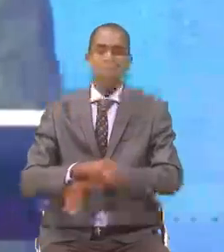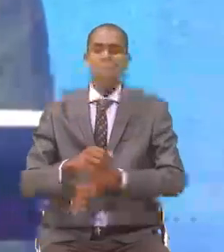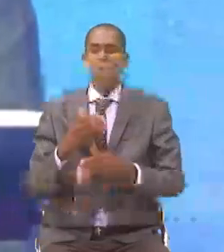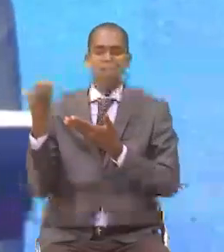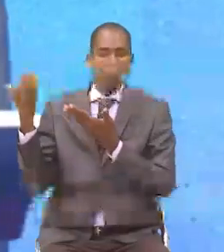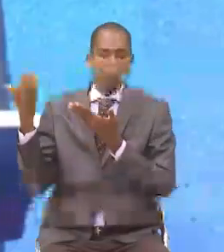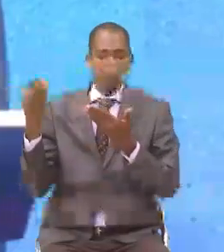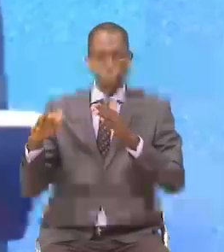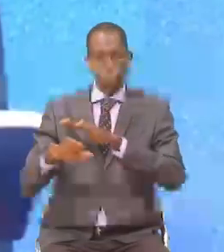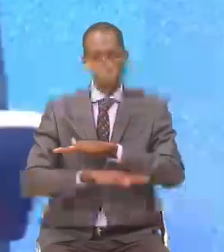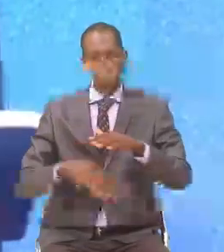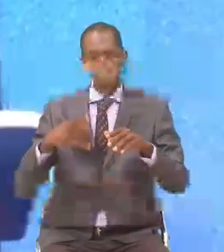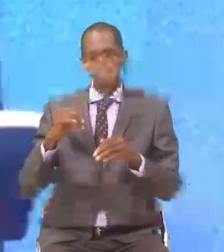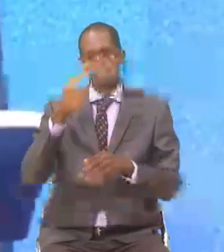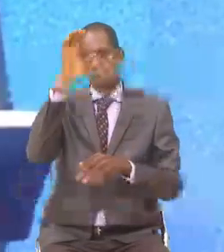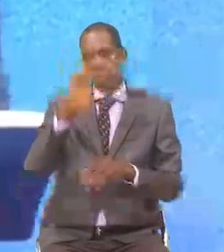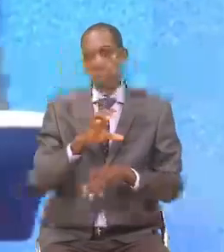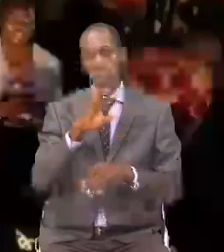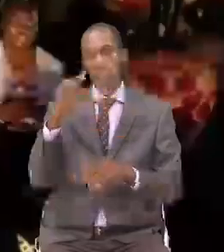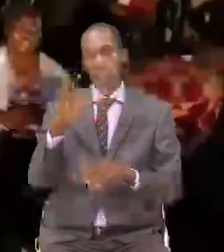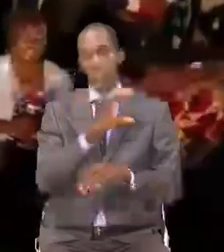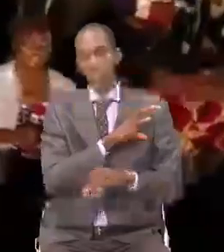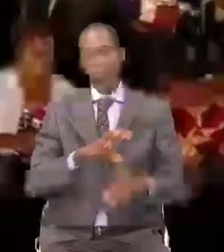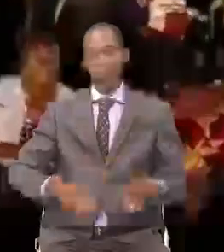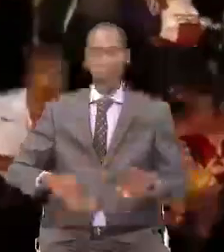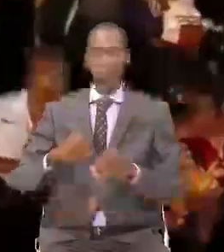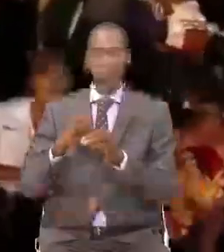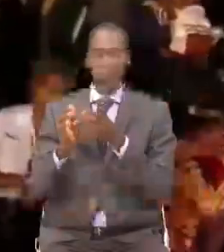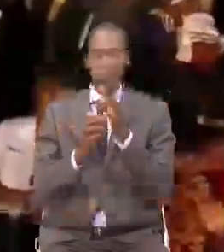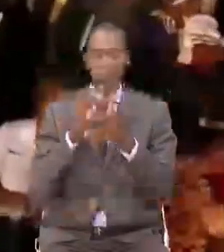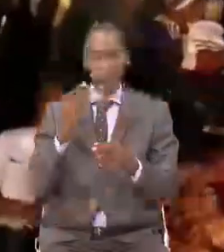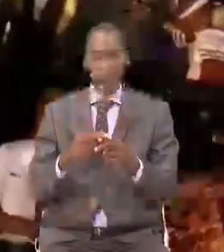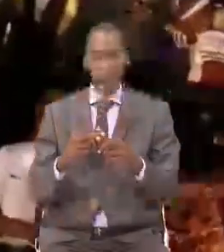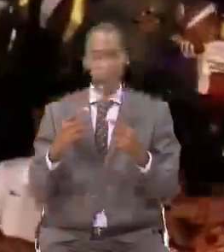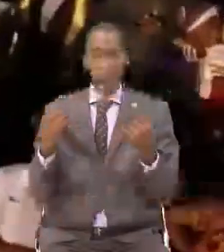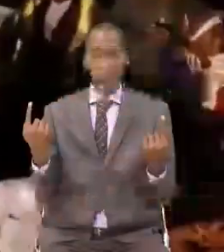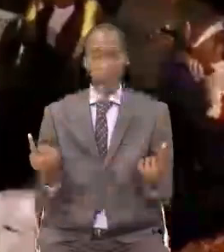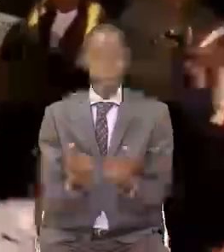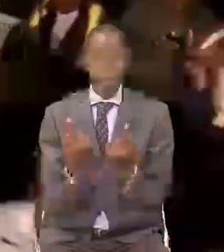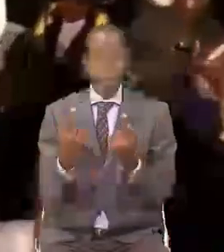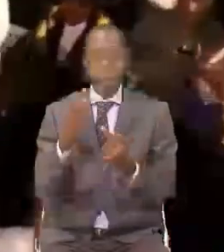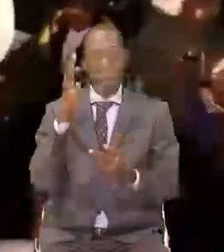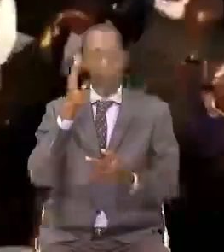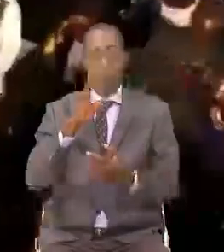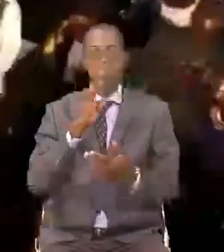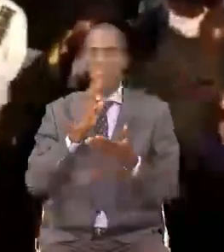people will be subdued under the cross of Christ in Jesus' name.